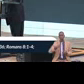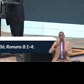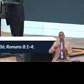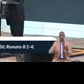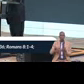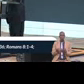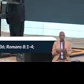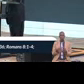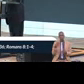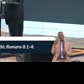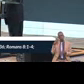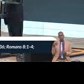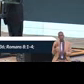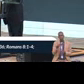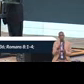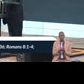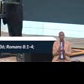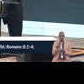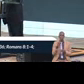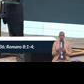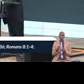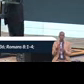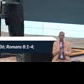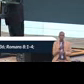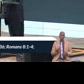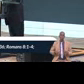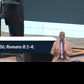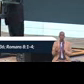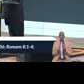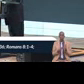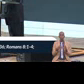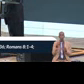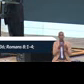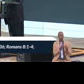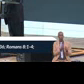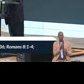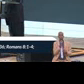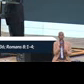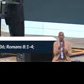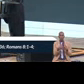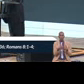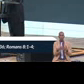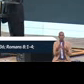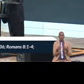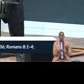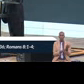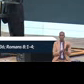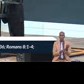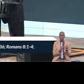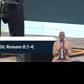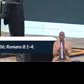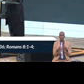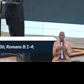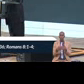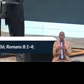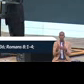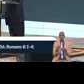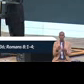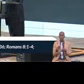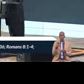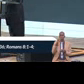in Christ Jesus, who walk not after the flesh, but after